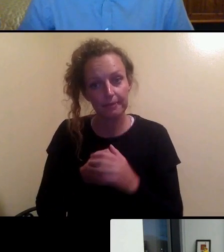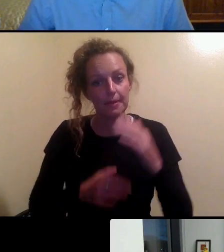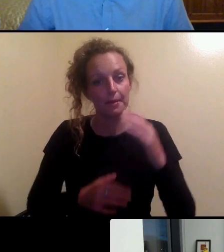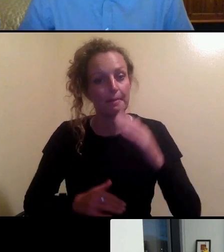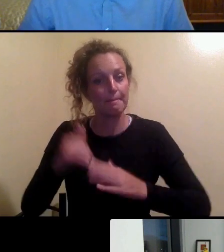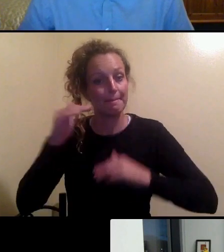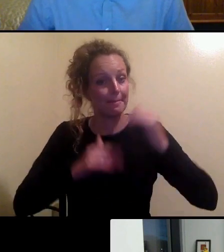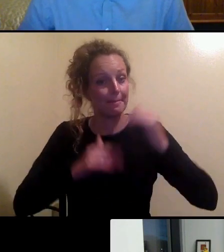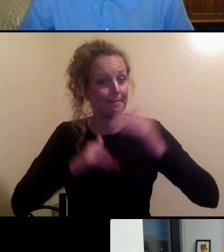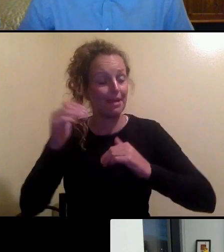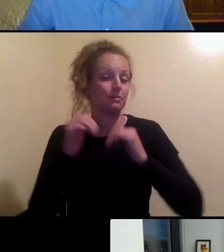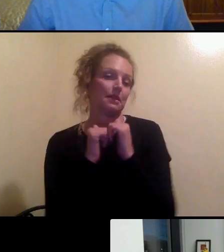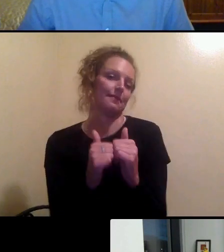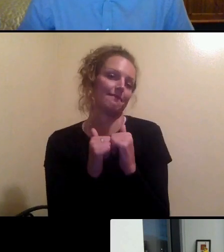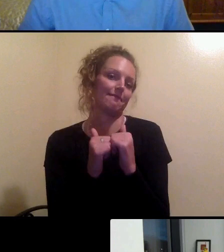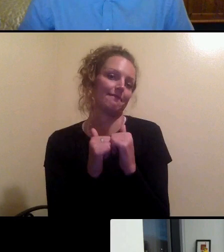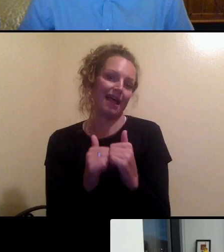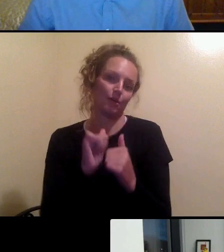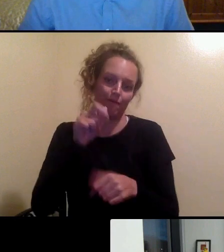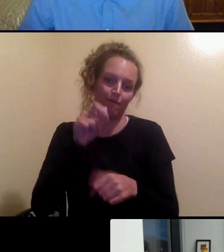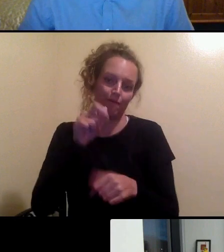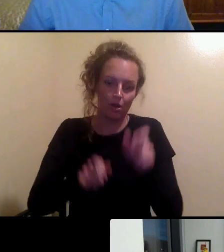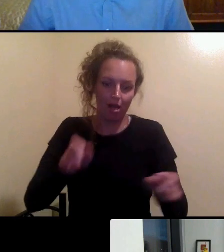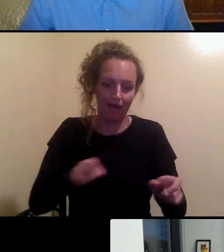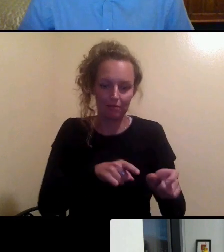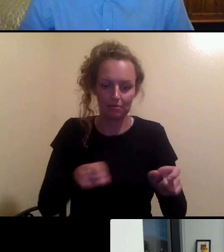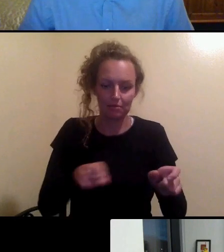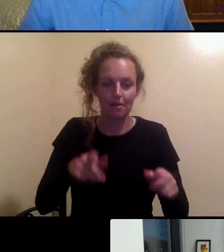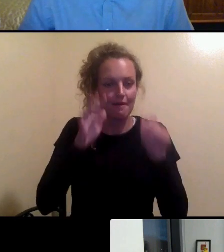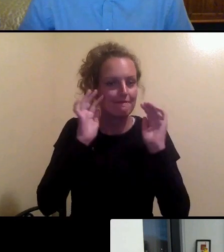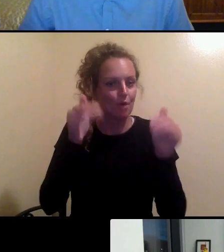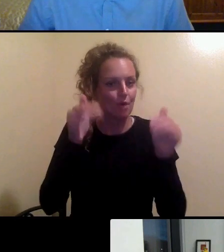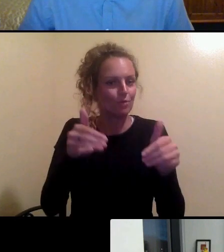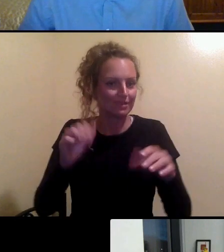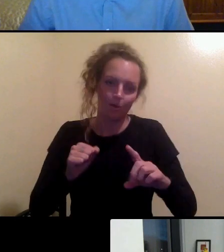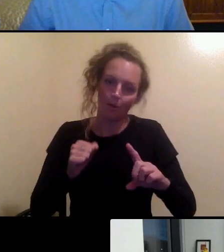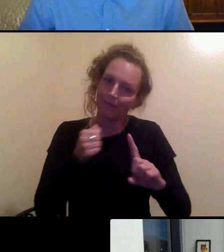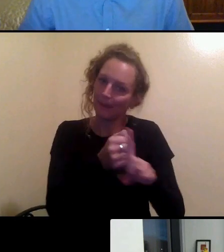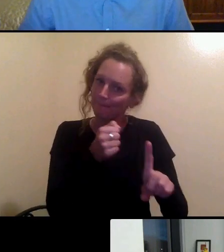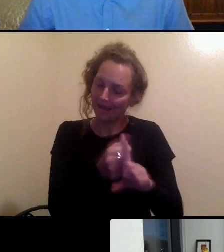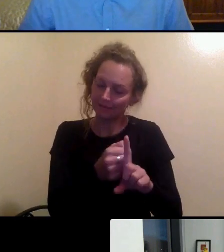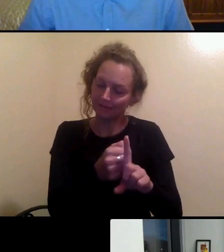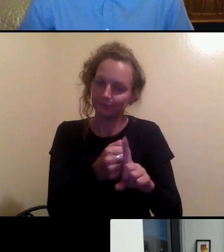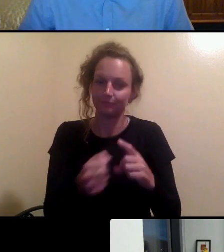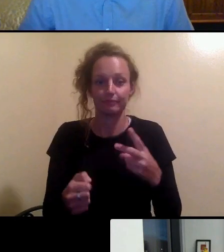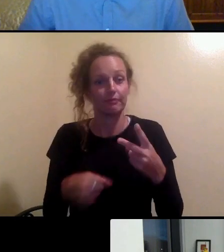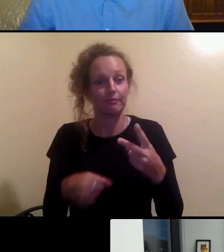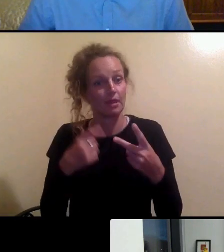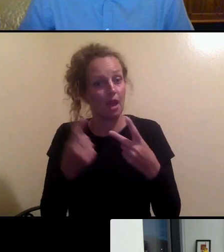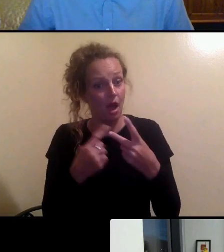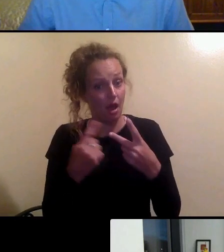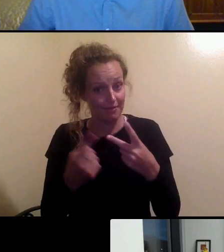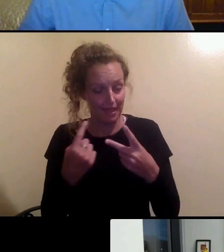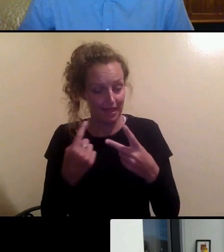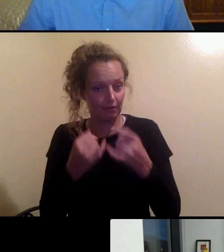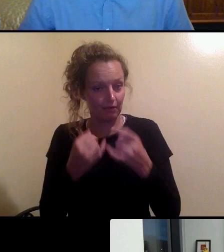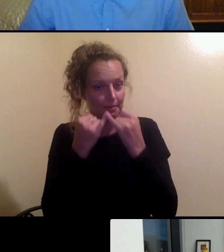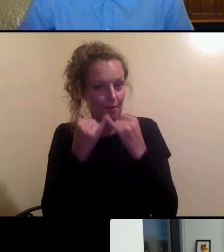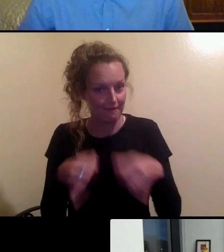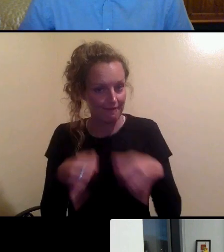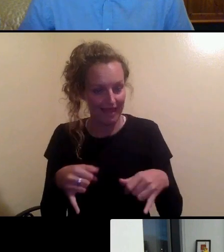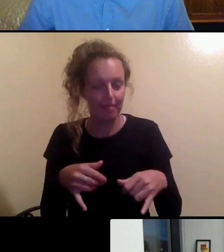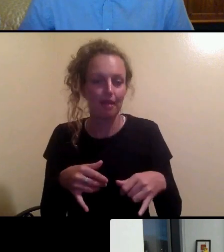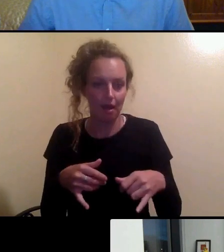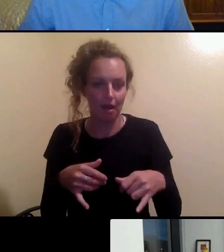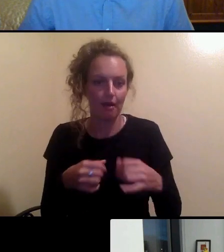and focusing on the impact. And another thing, and that is about failure. I think that one of the most important thing, and I think Bernard mentioned